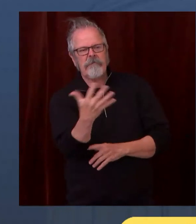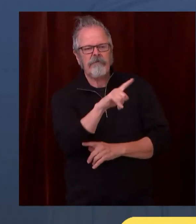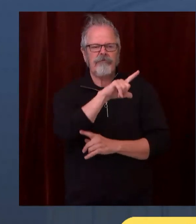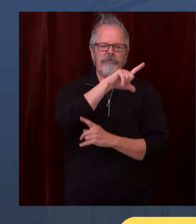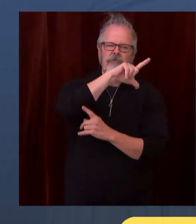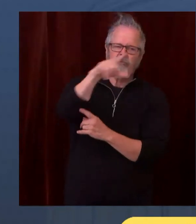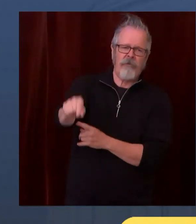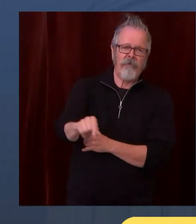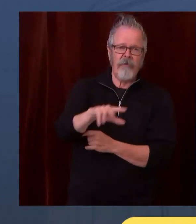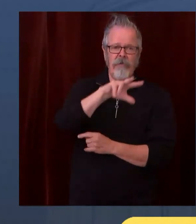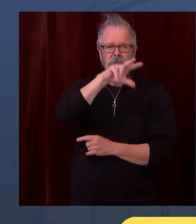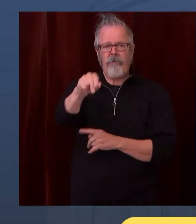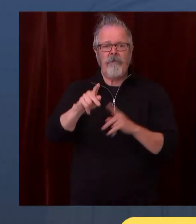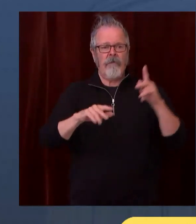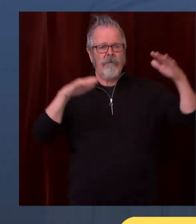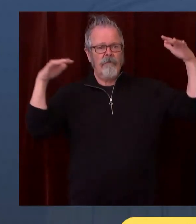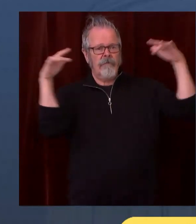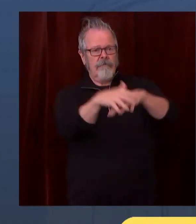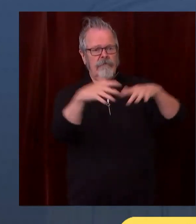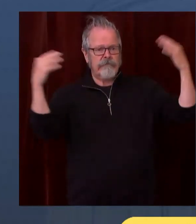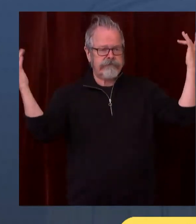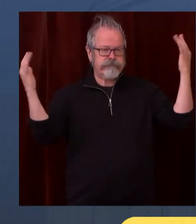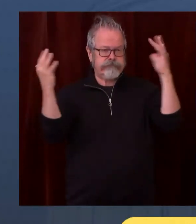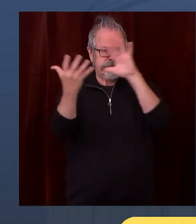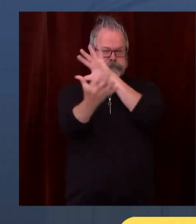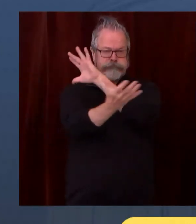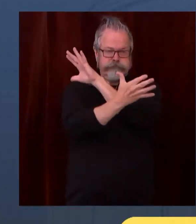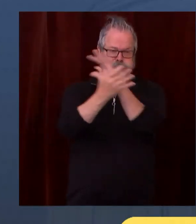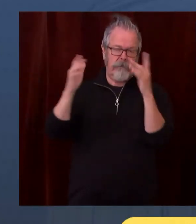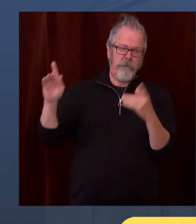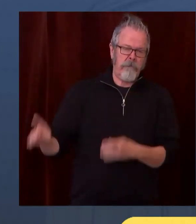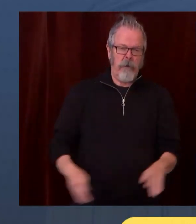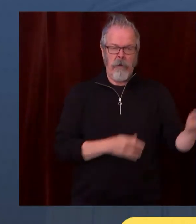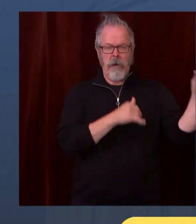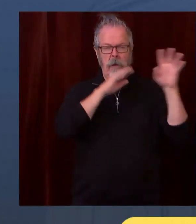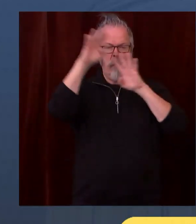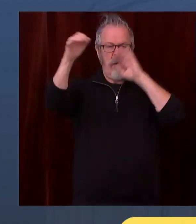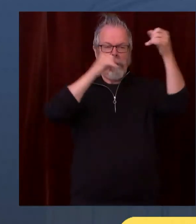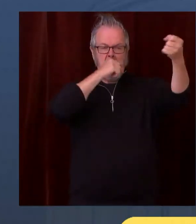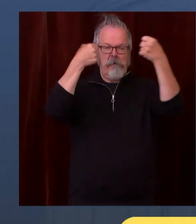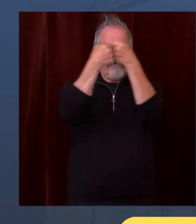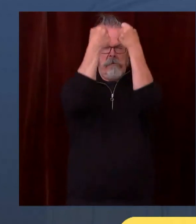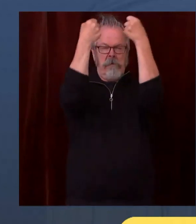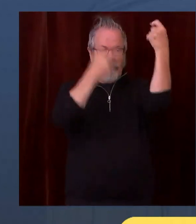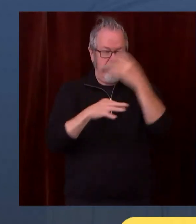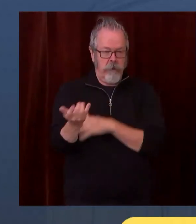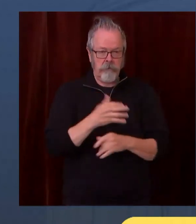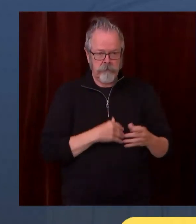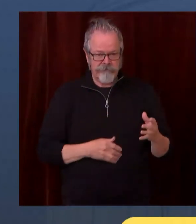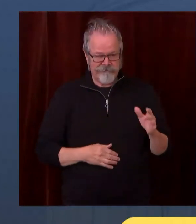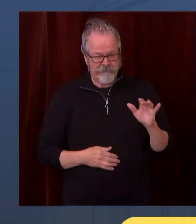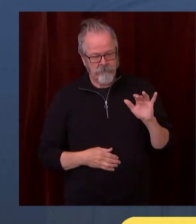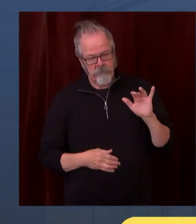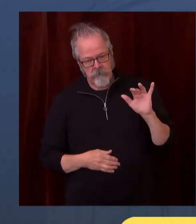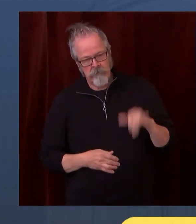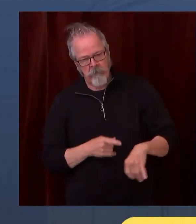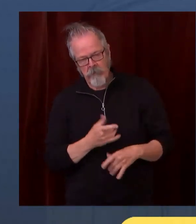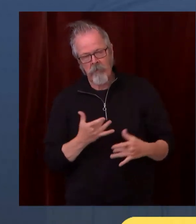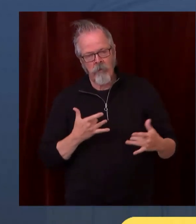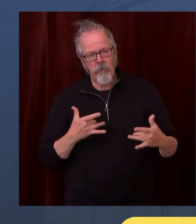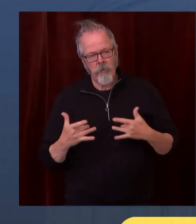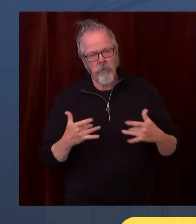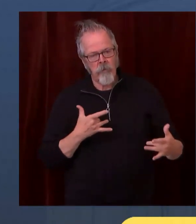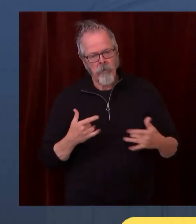that we're seeing these parties that the governor, for example, was referencing as particularly concerning. And then, of course, some of